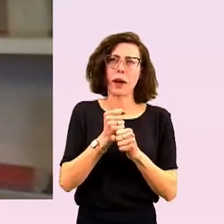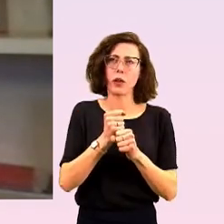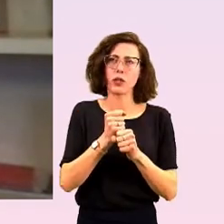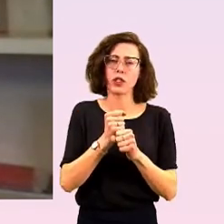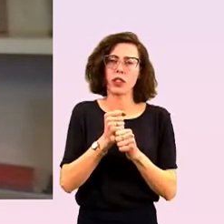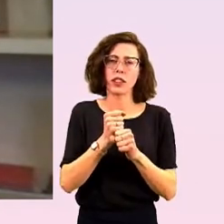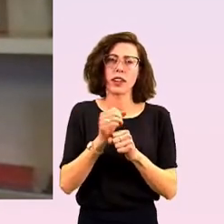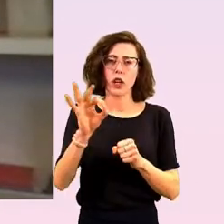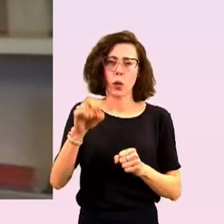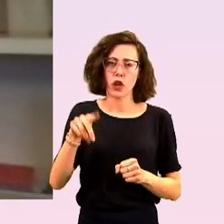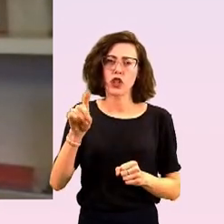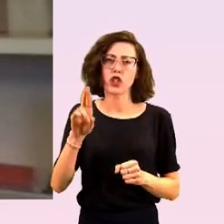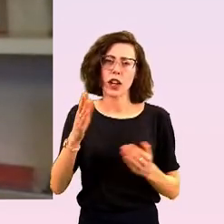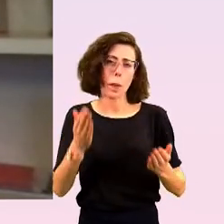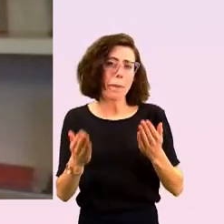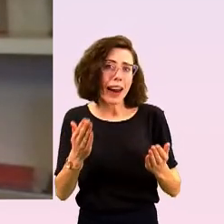know, issues and so on.